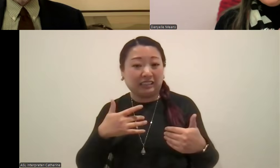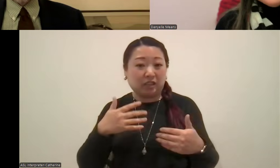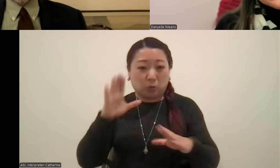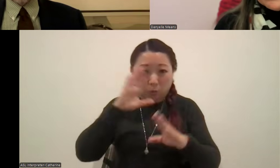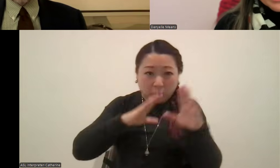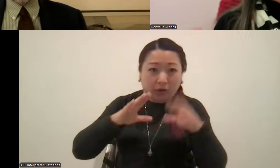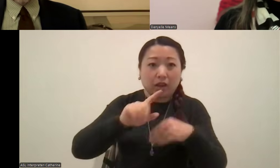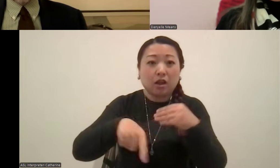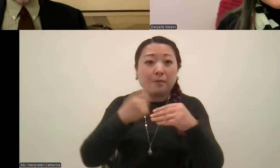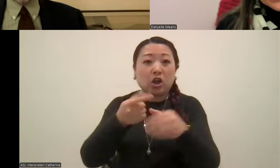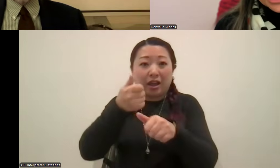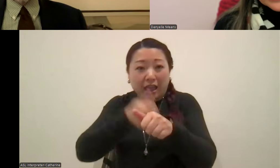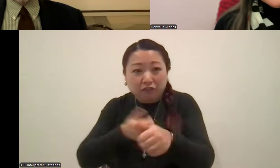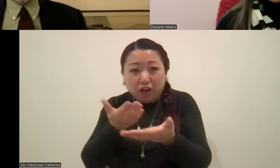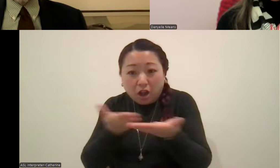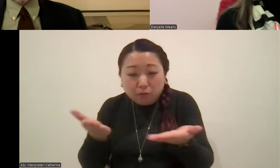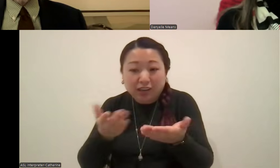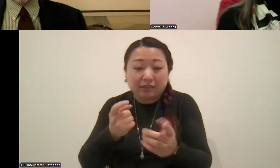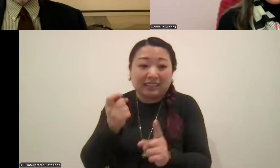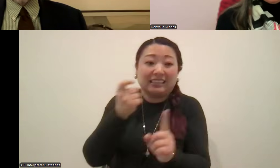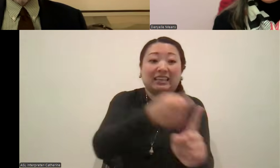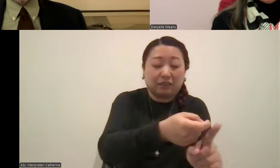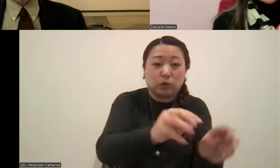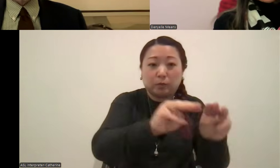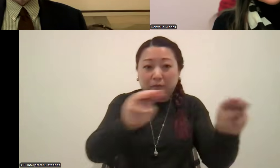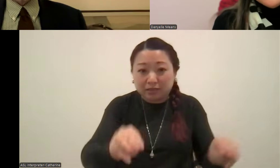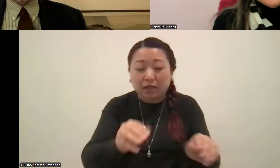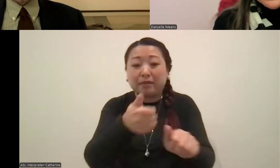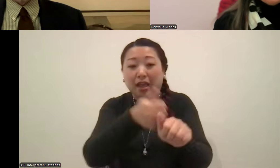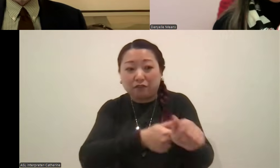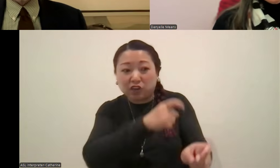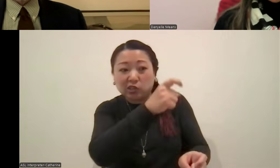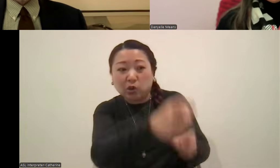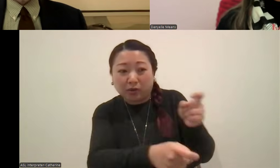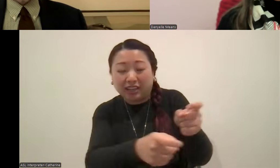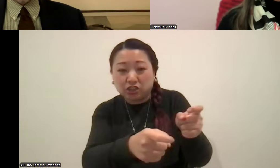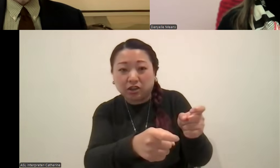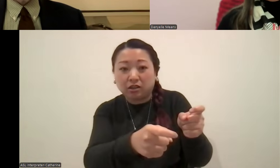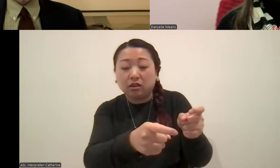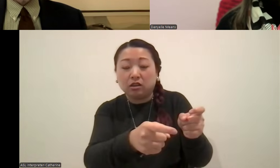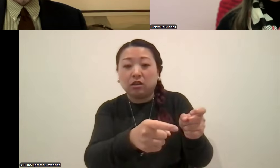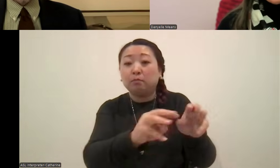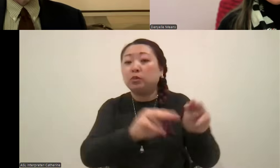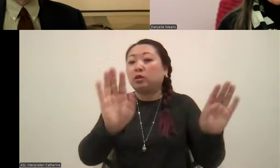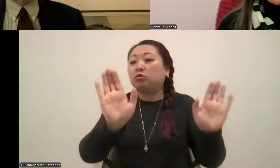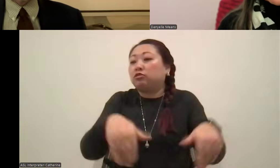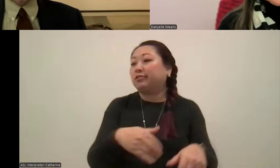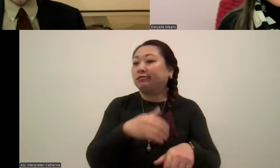a museum, every donation is going to somehow be on display. And that is just not